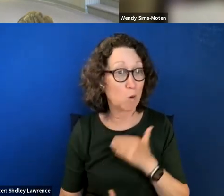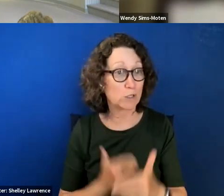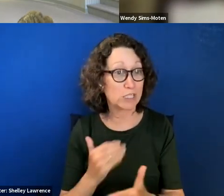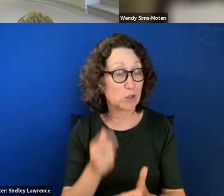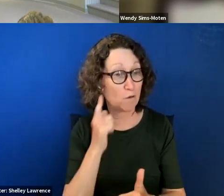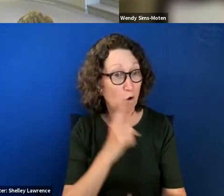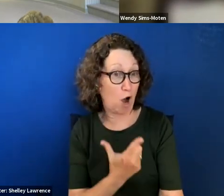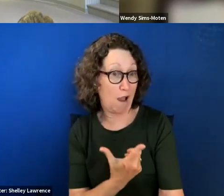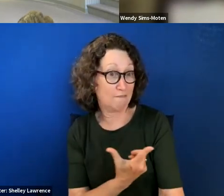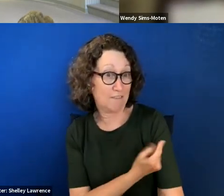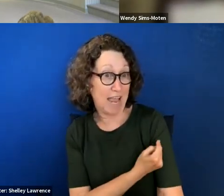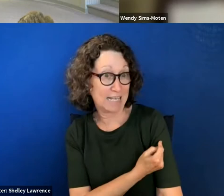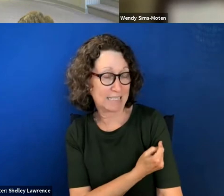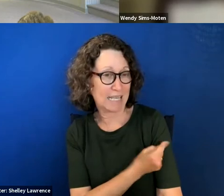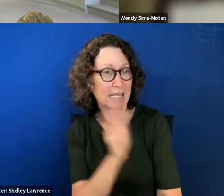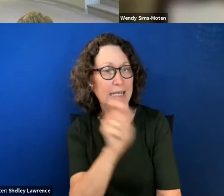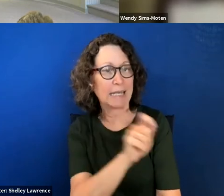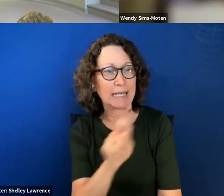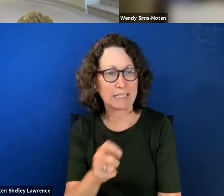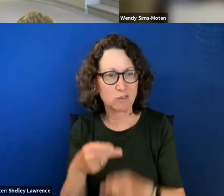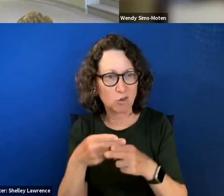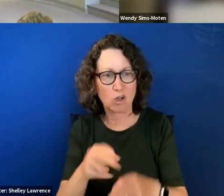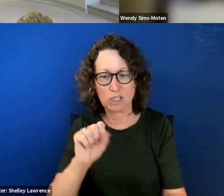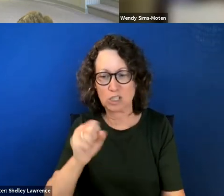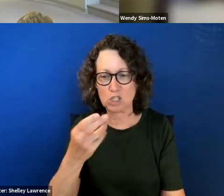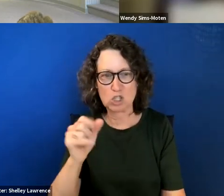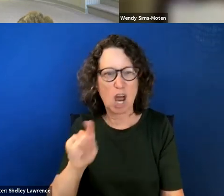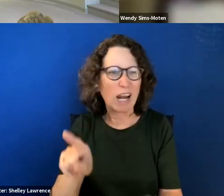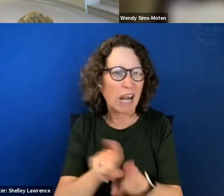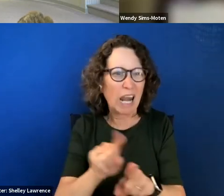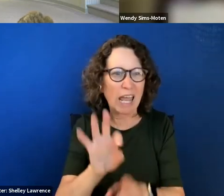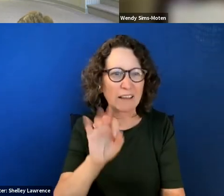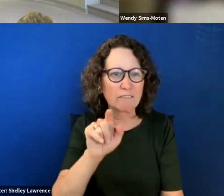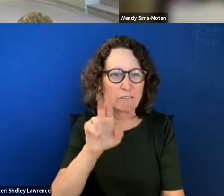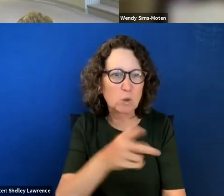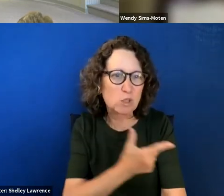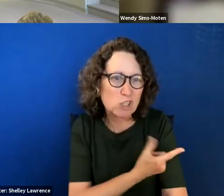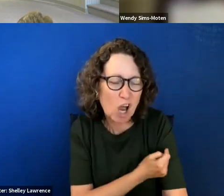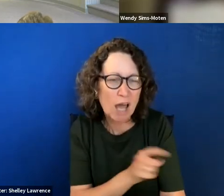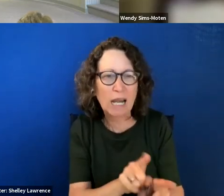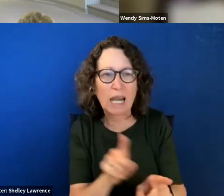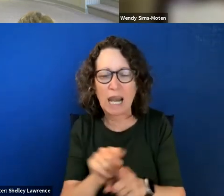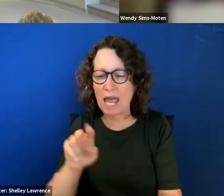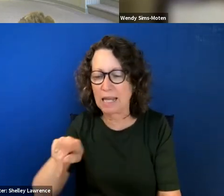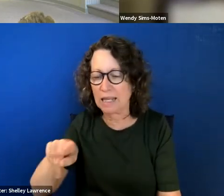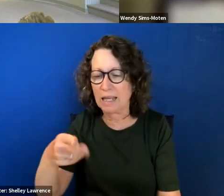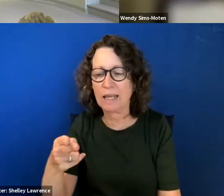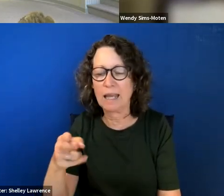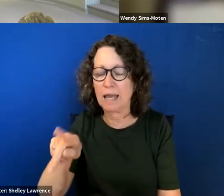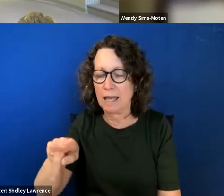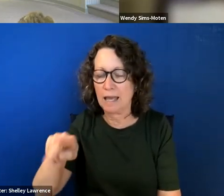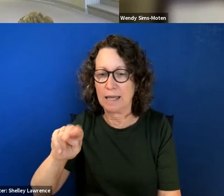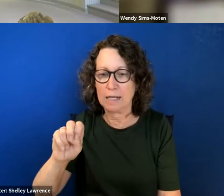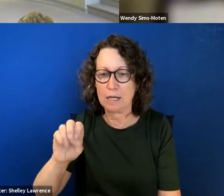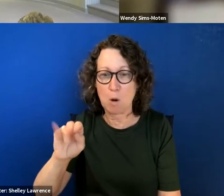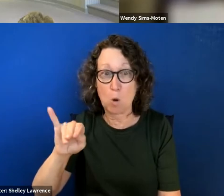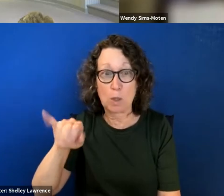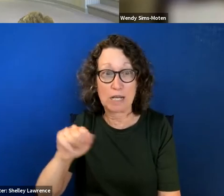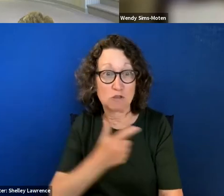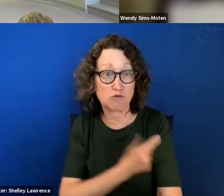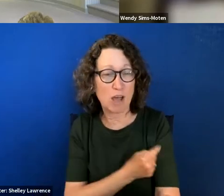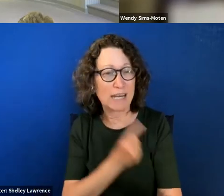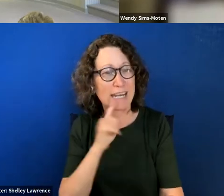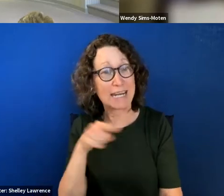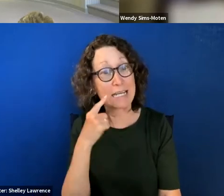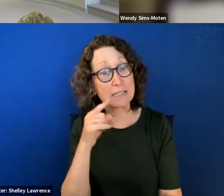a vaccine, it is a shot. Much like the flu shot, much like the pneumonia shot, it is supposedly